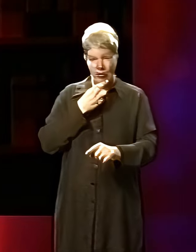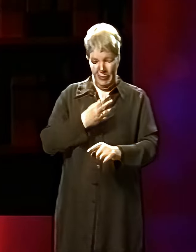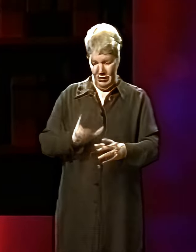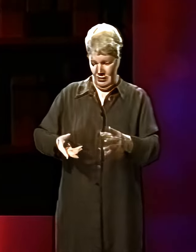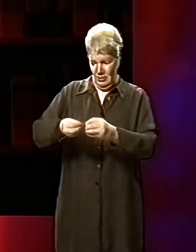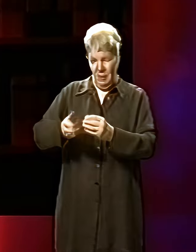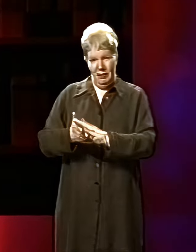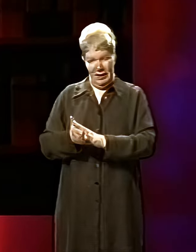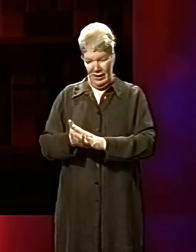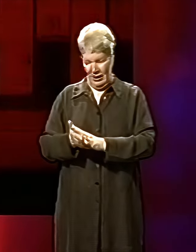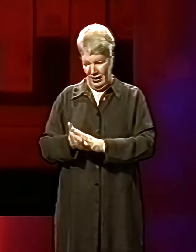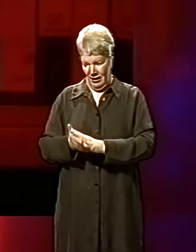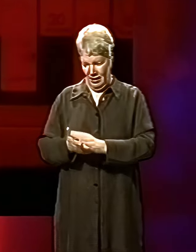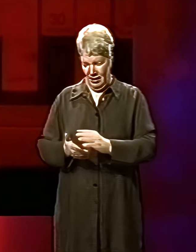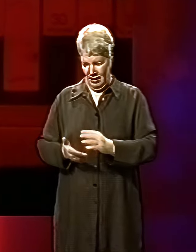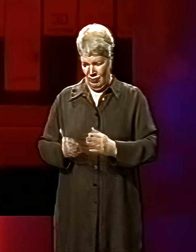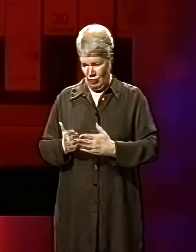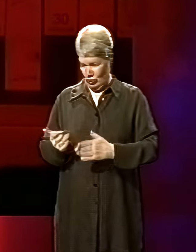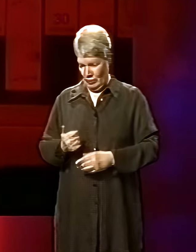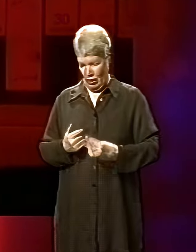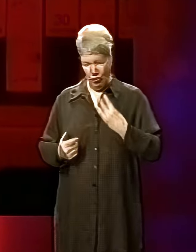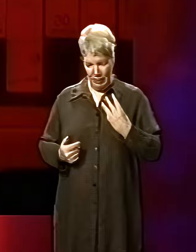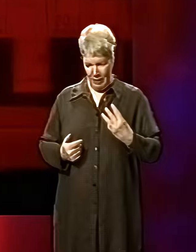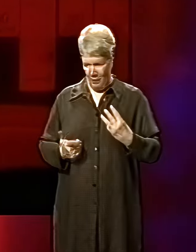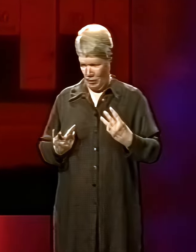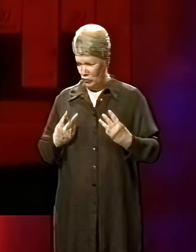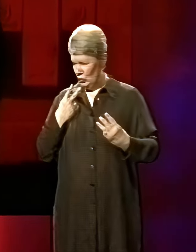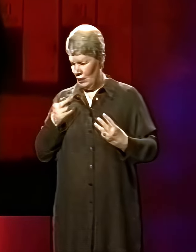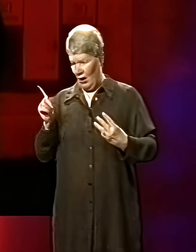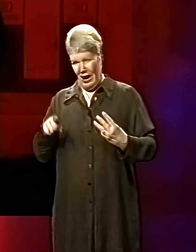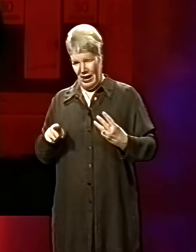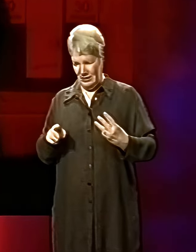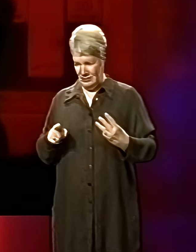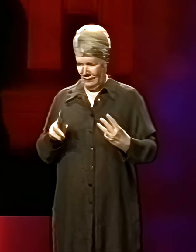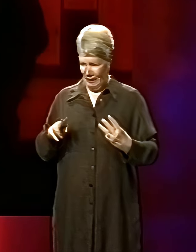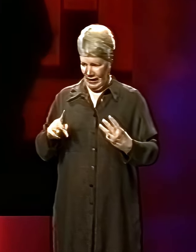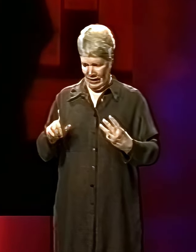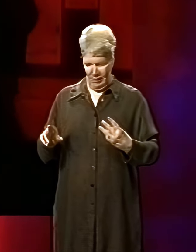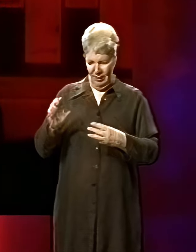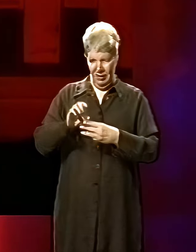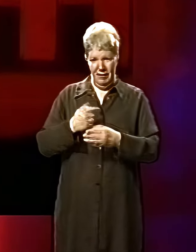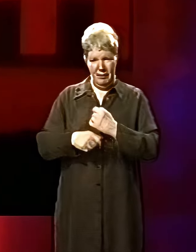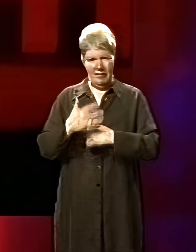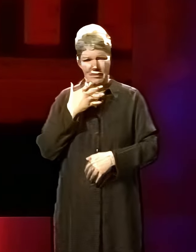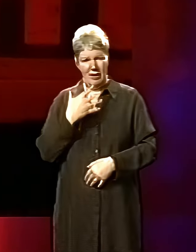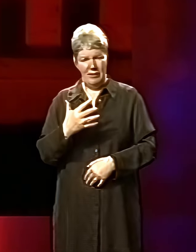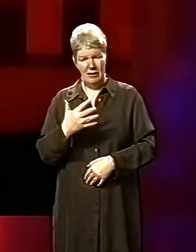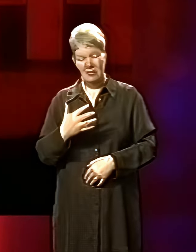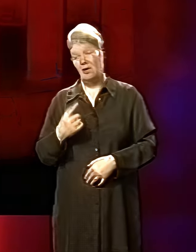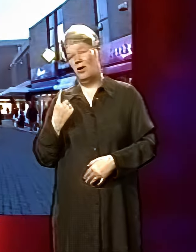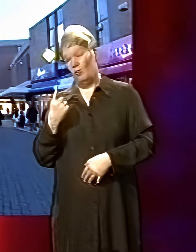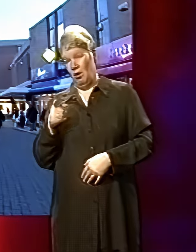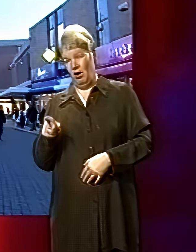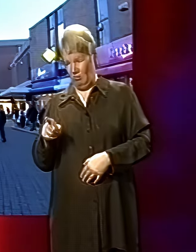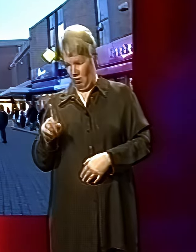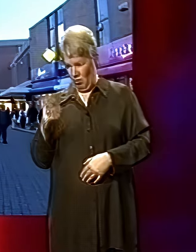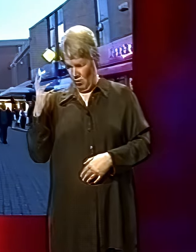on a £3 a week payment. Quite a substantial amount of the income in one branch that I came across was actually late